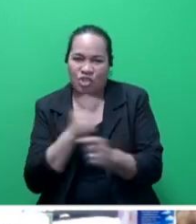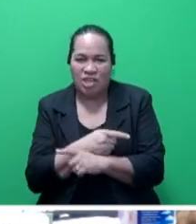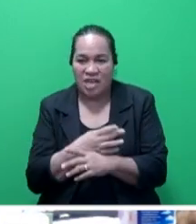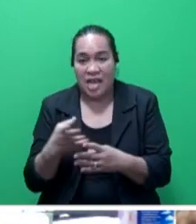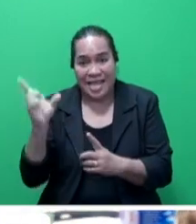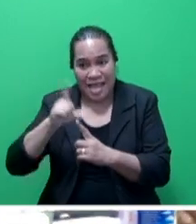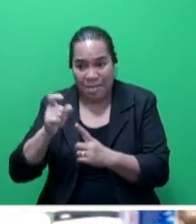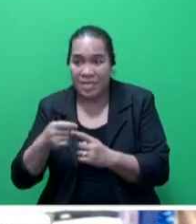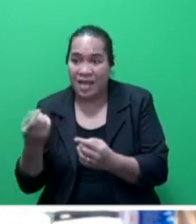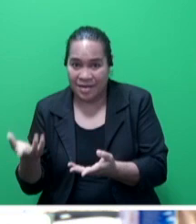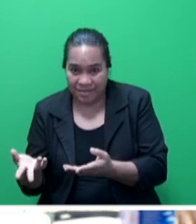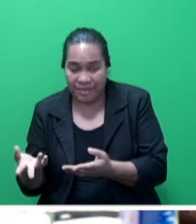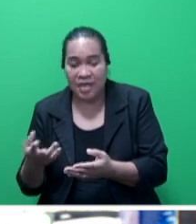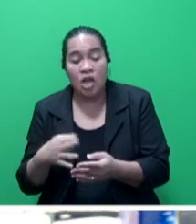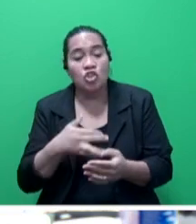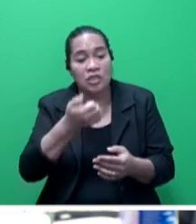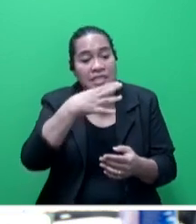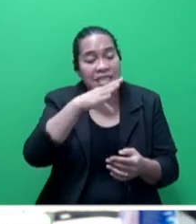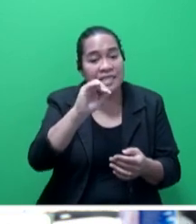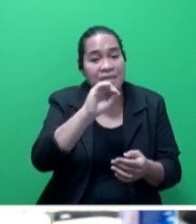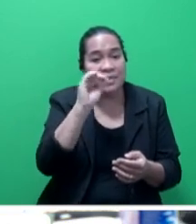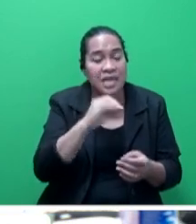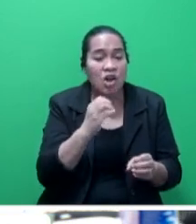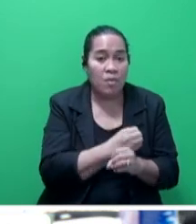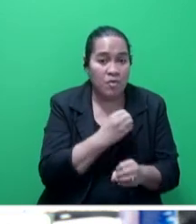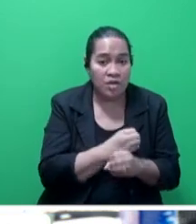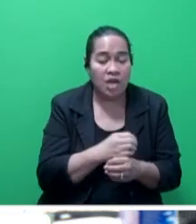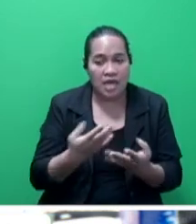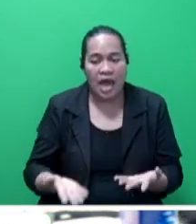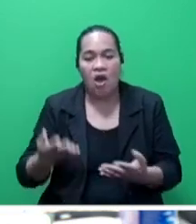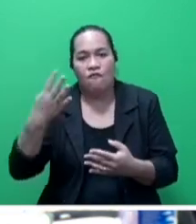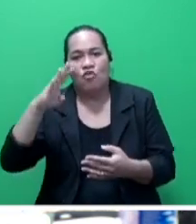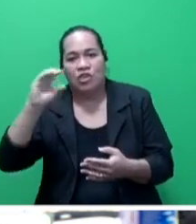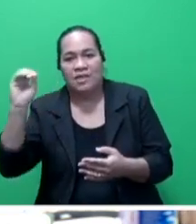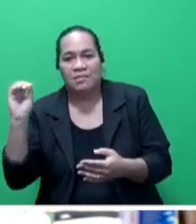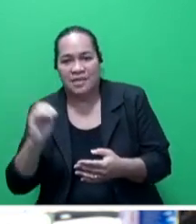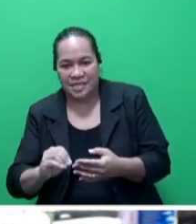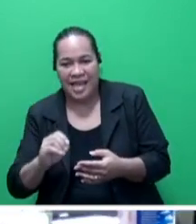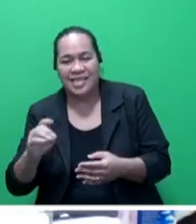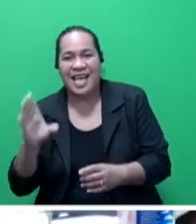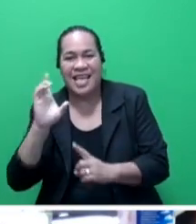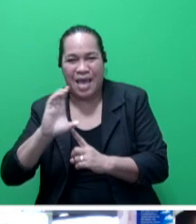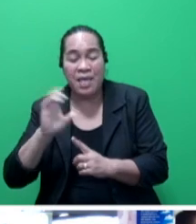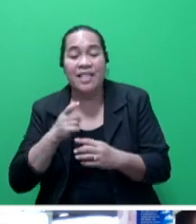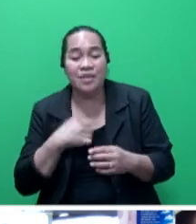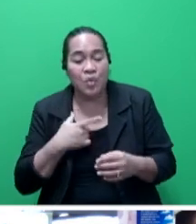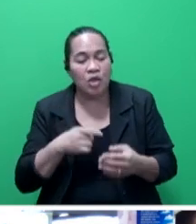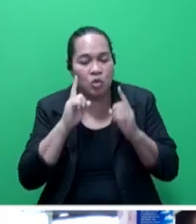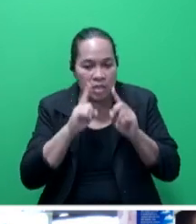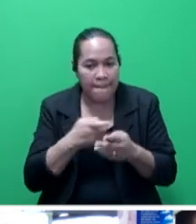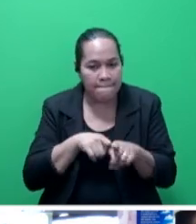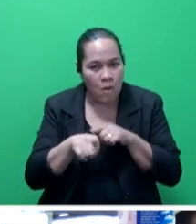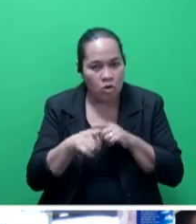sir. 60% operational, 40% capital, Mr. Speaker, sir. And that is why you see most of the investments